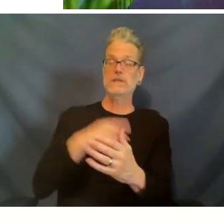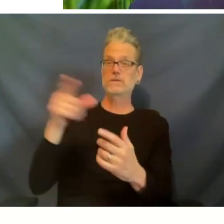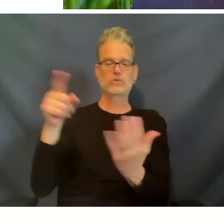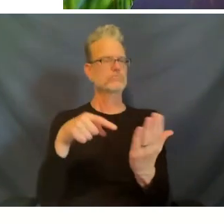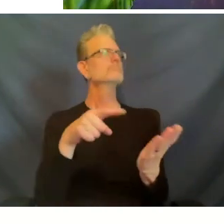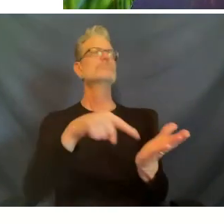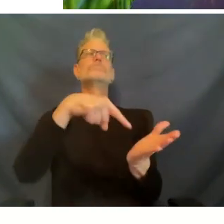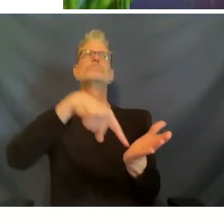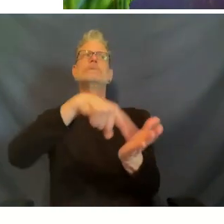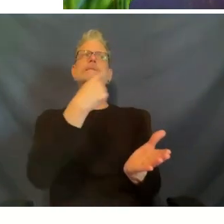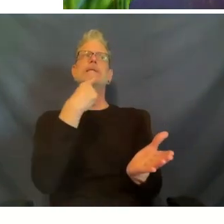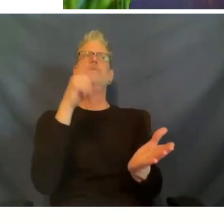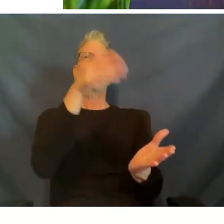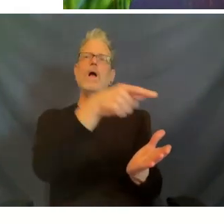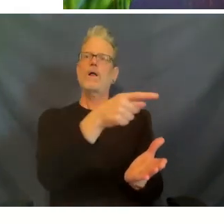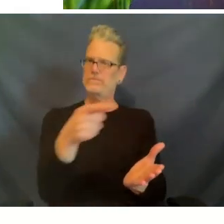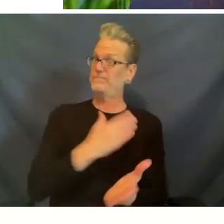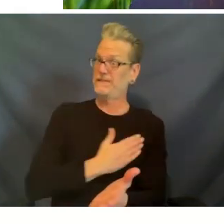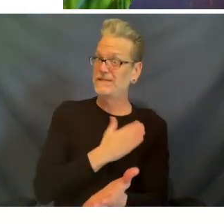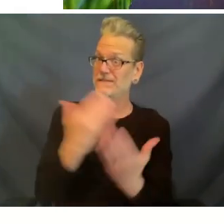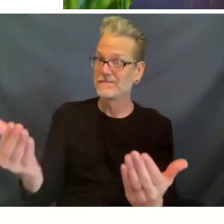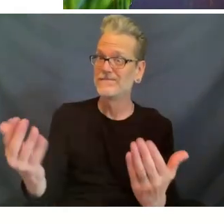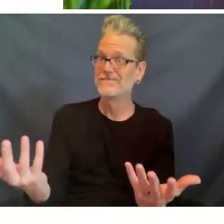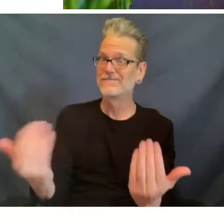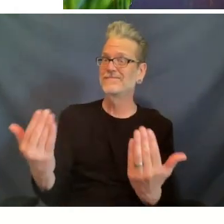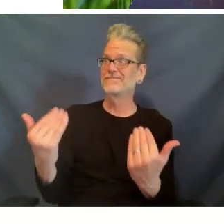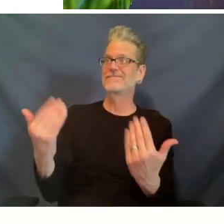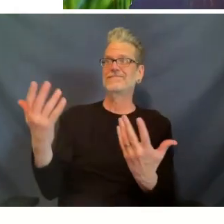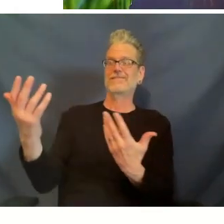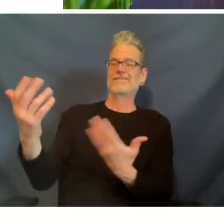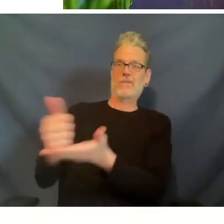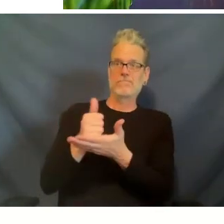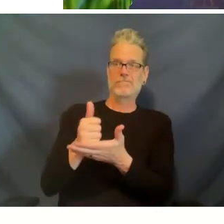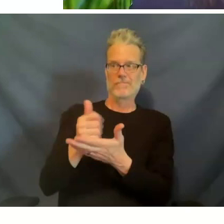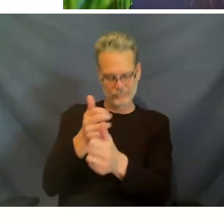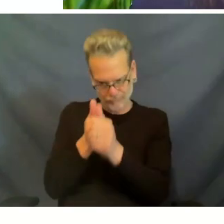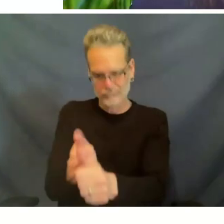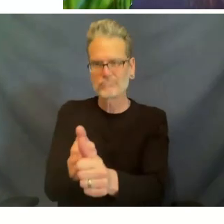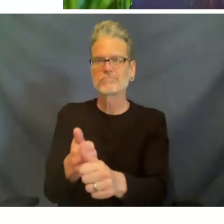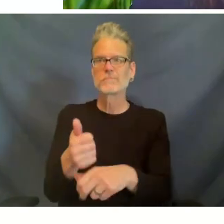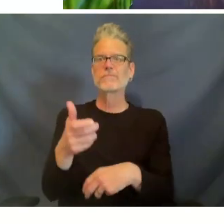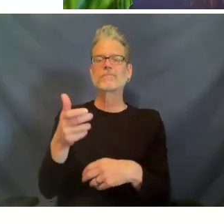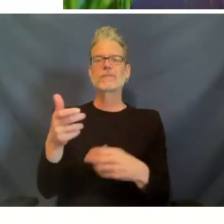those documents. And so I think really just to get to the meat of this